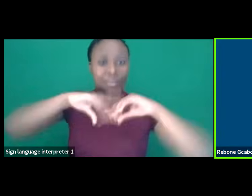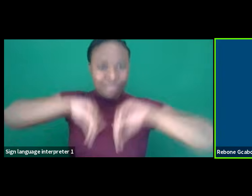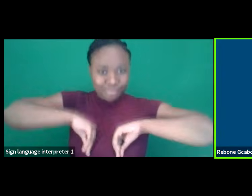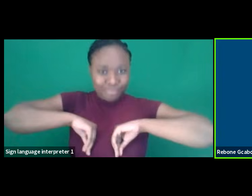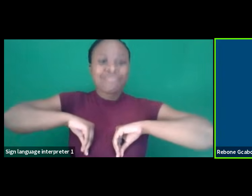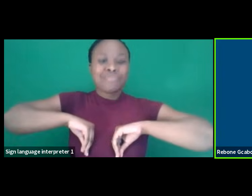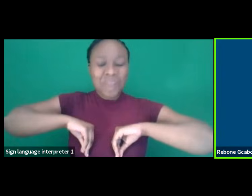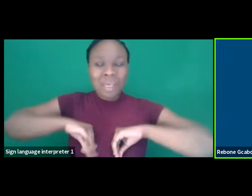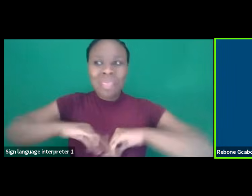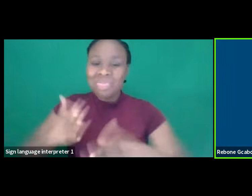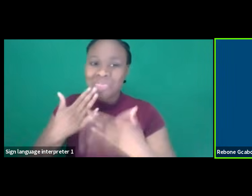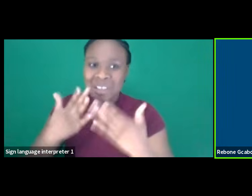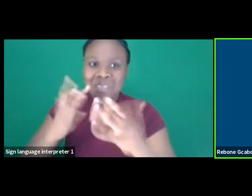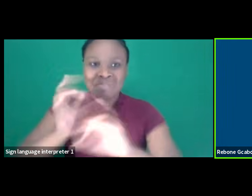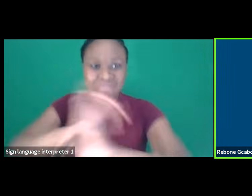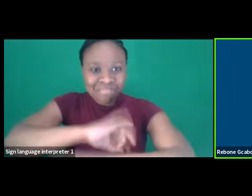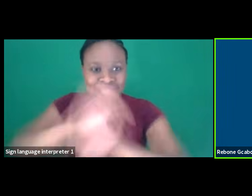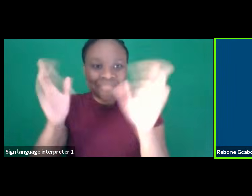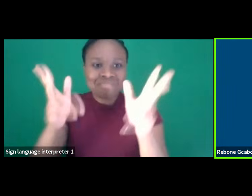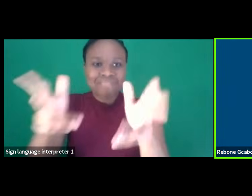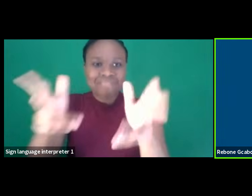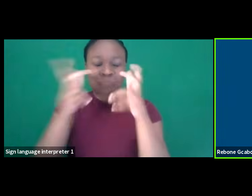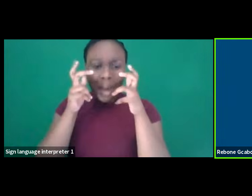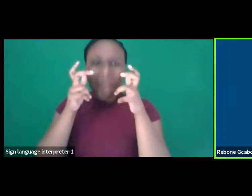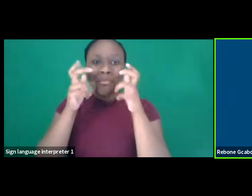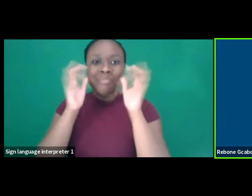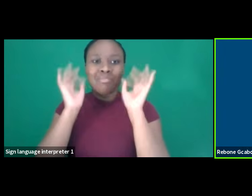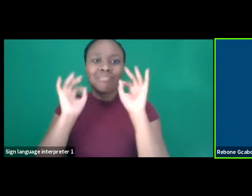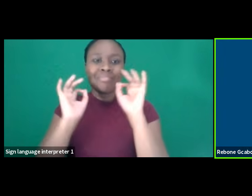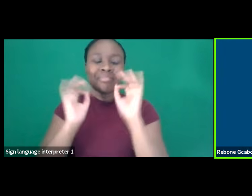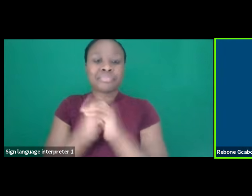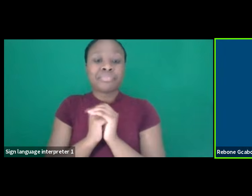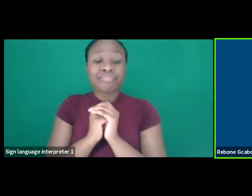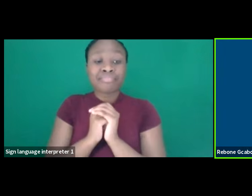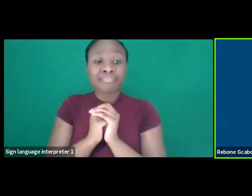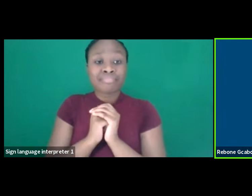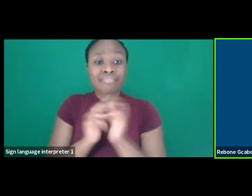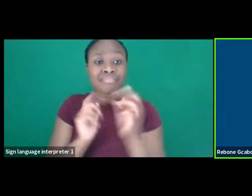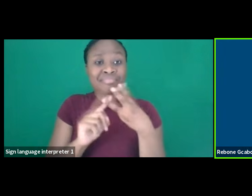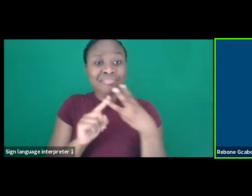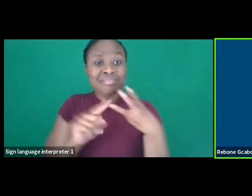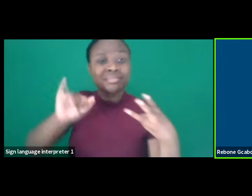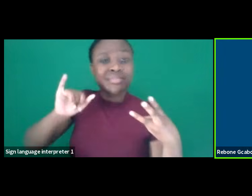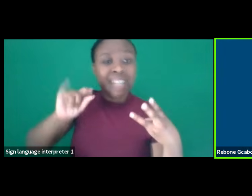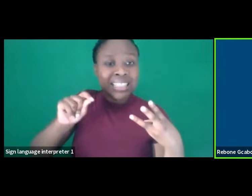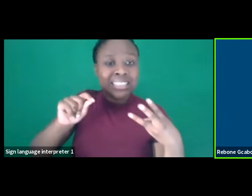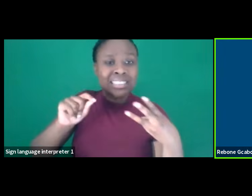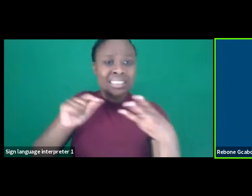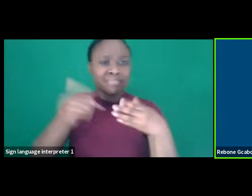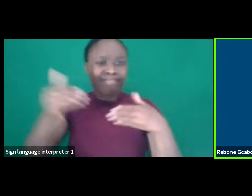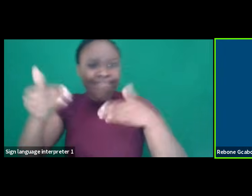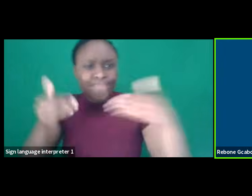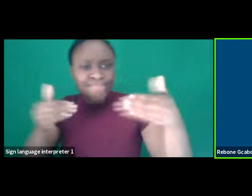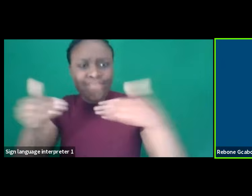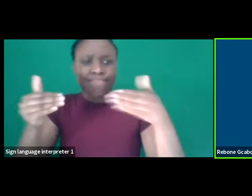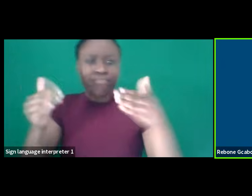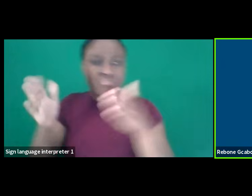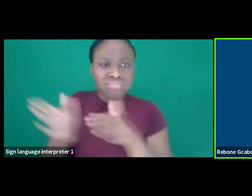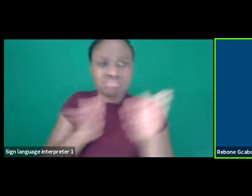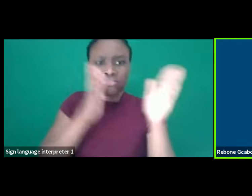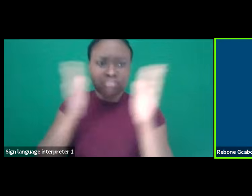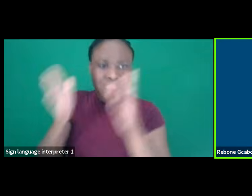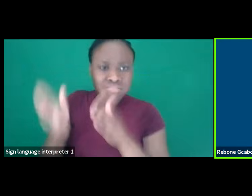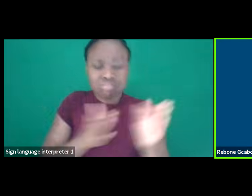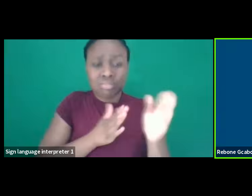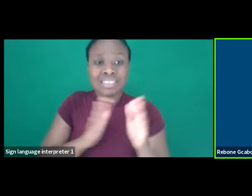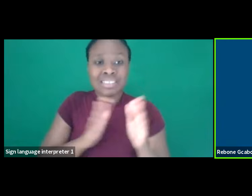as we are doing. To the organizing team, the taxpayer and trader education, together with the regional service and